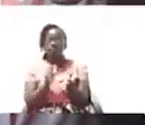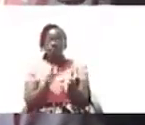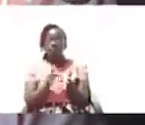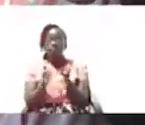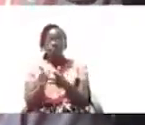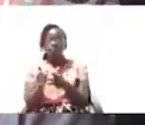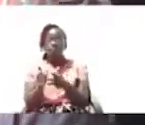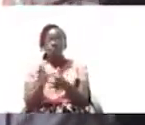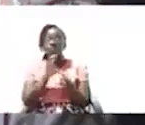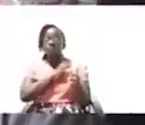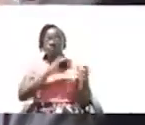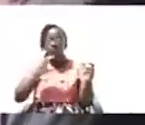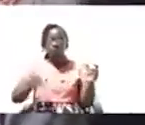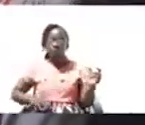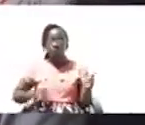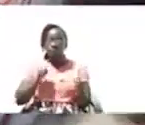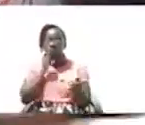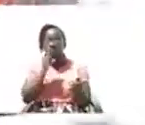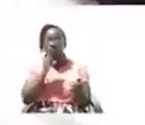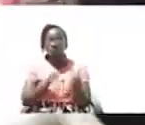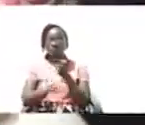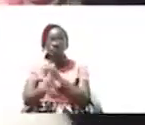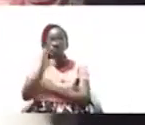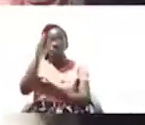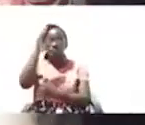Jesus Christ, oyo nyankopon ba.